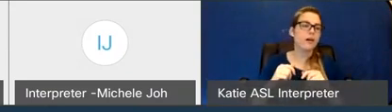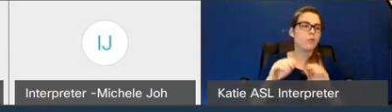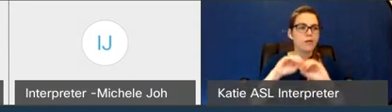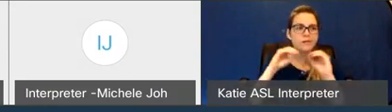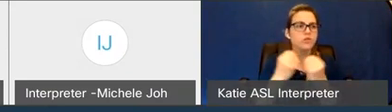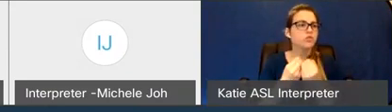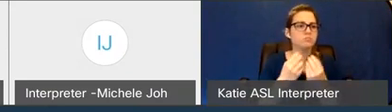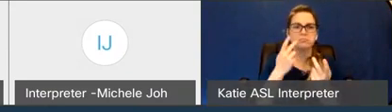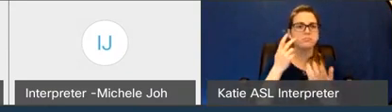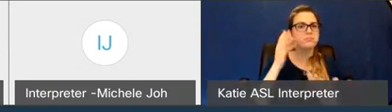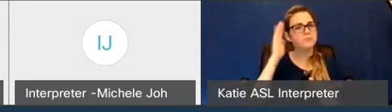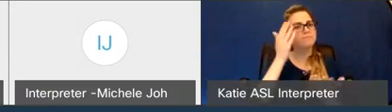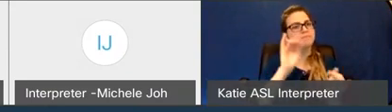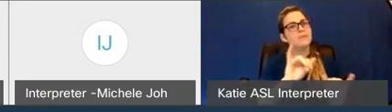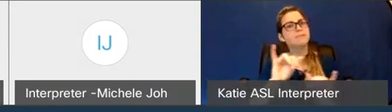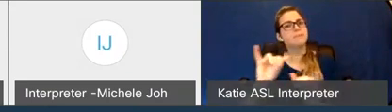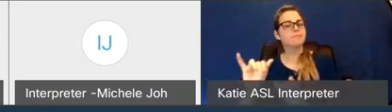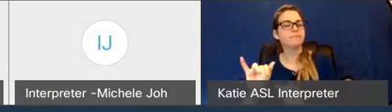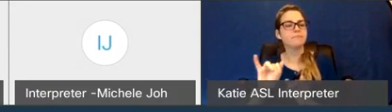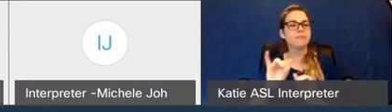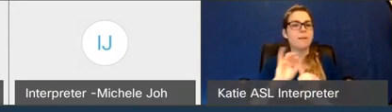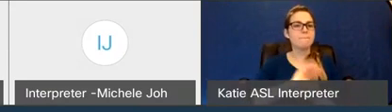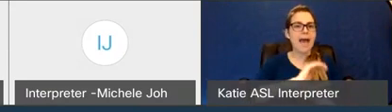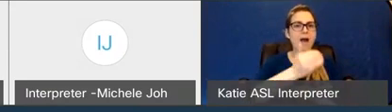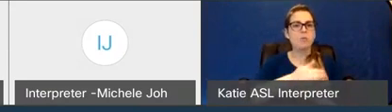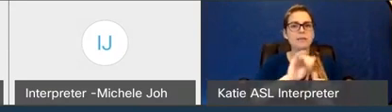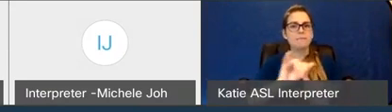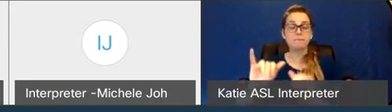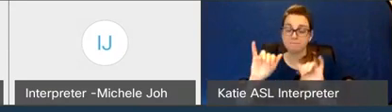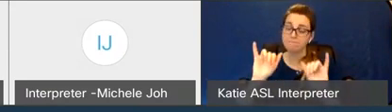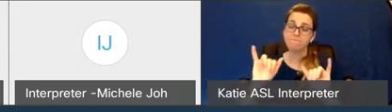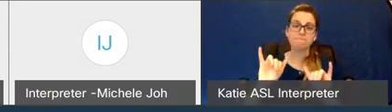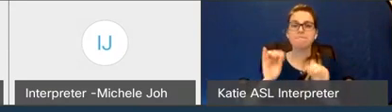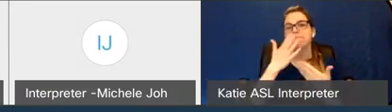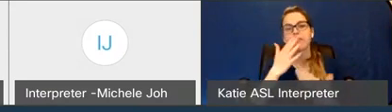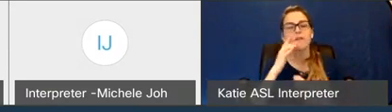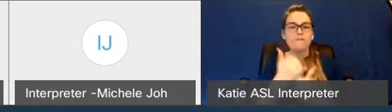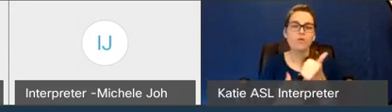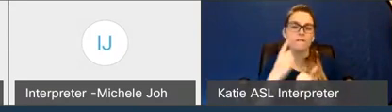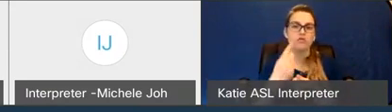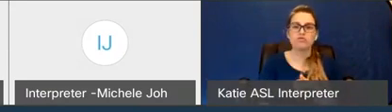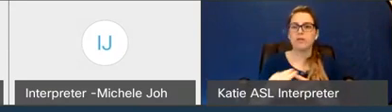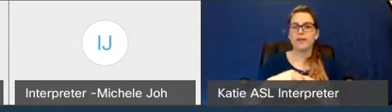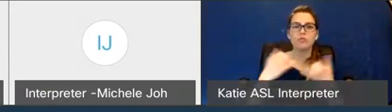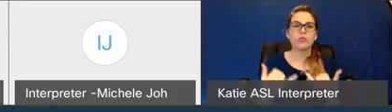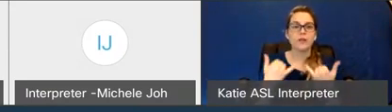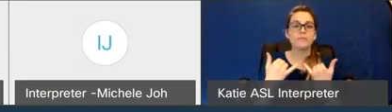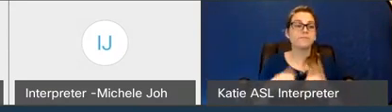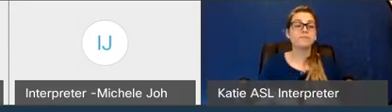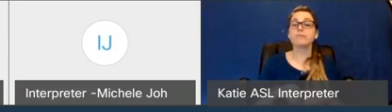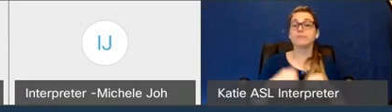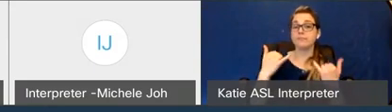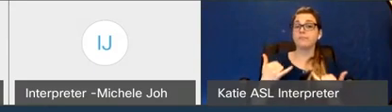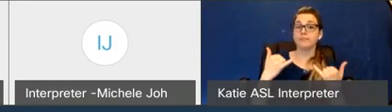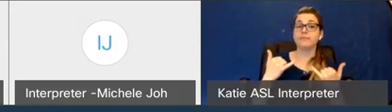organizations. So we want to thank everybody for joining us today. And I am going to turn the presenter